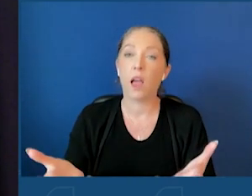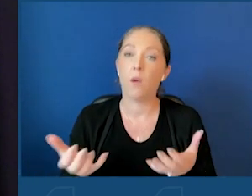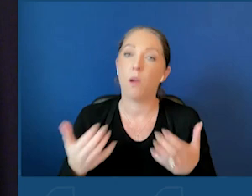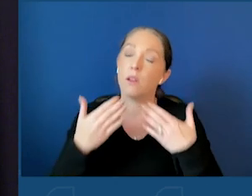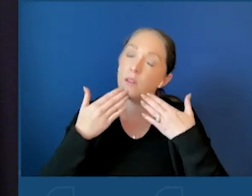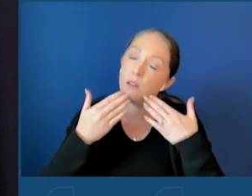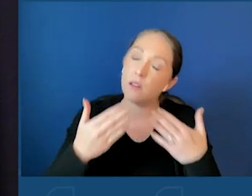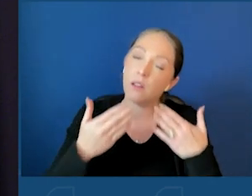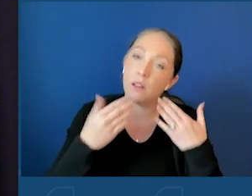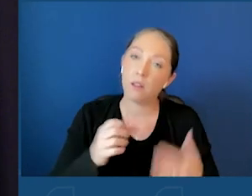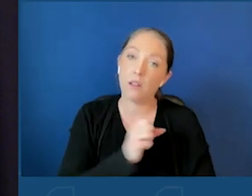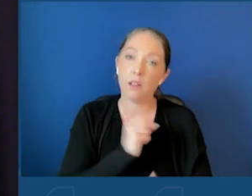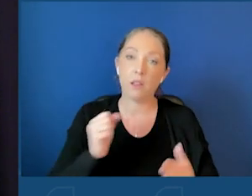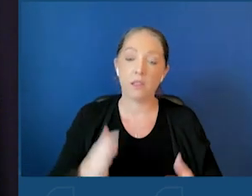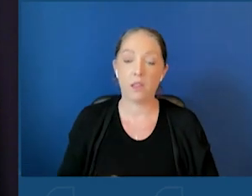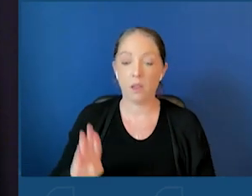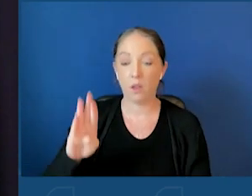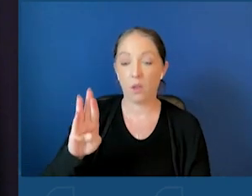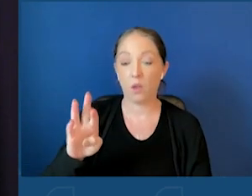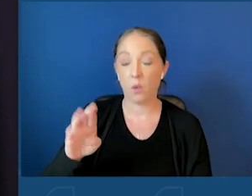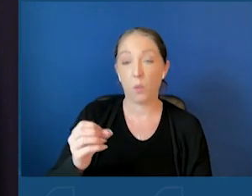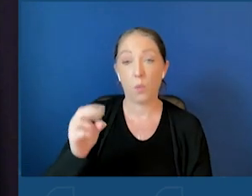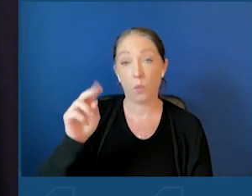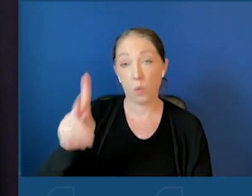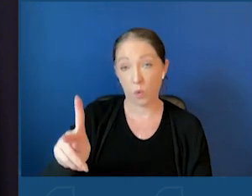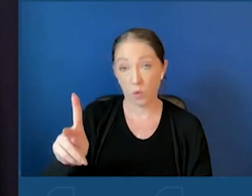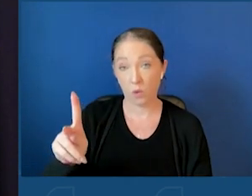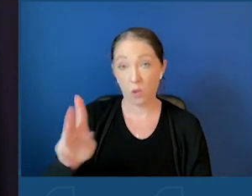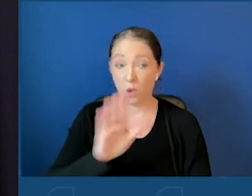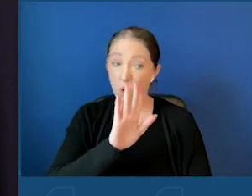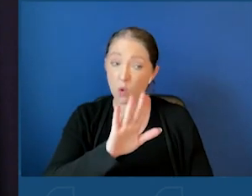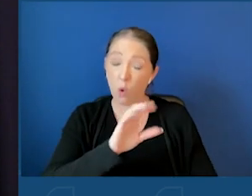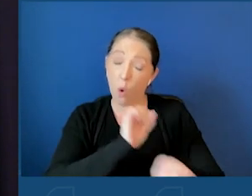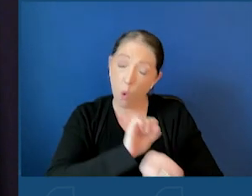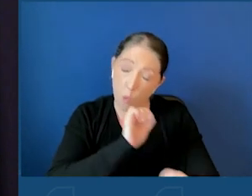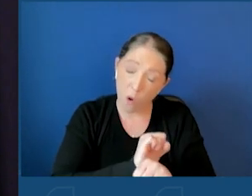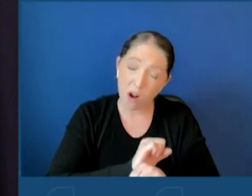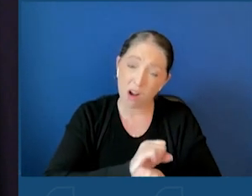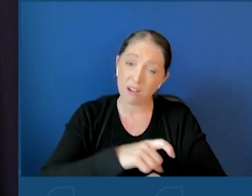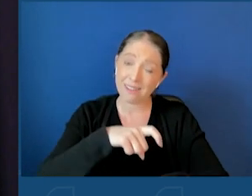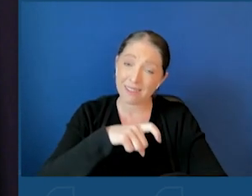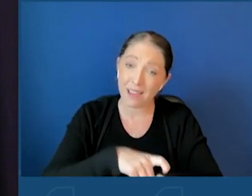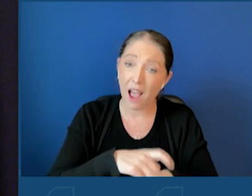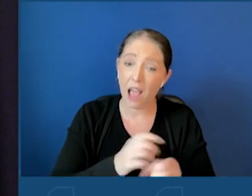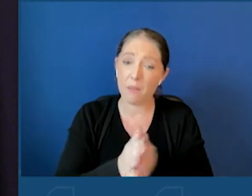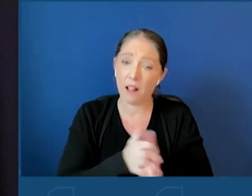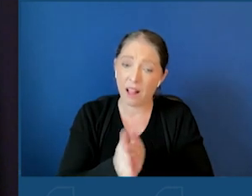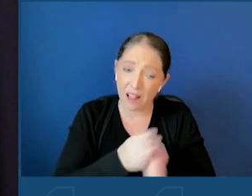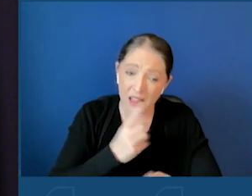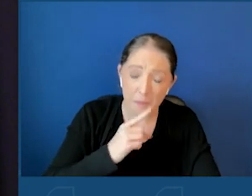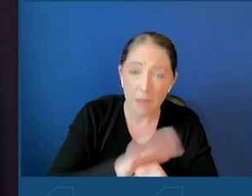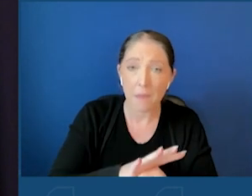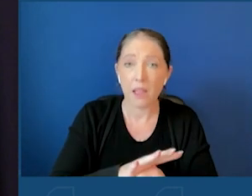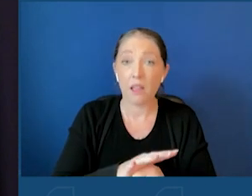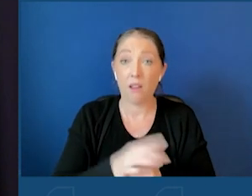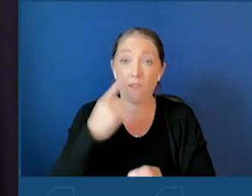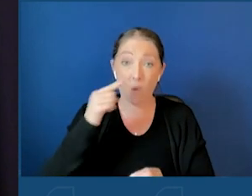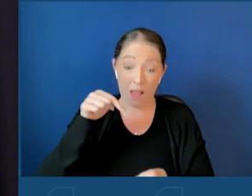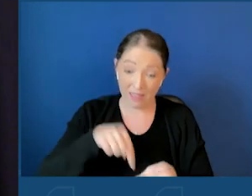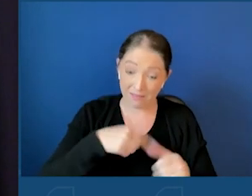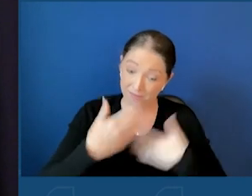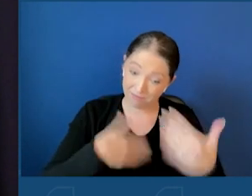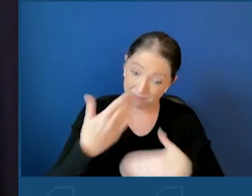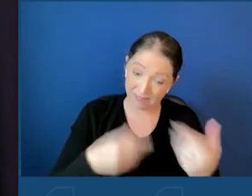to Senator Baruch, because the amount of work, time, dedication, and commitment that you've put in to putting all this through, to making it